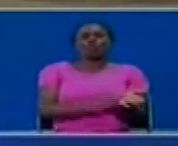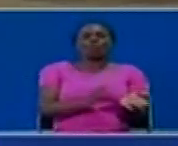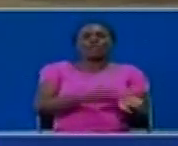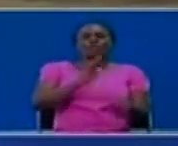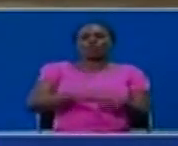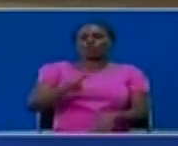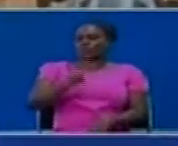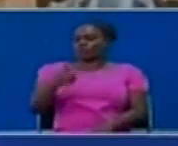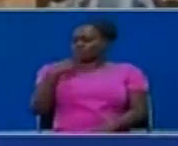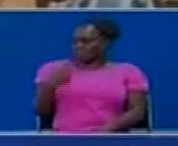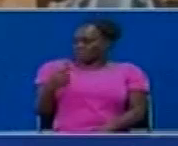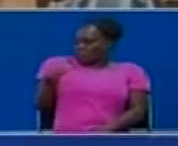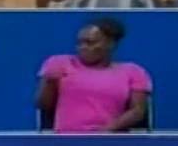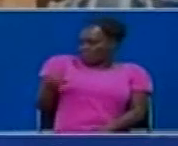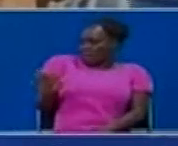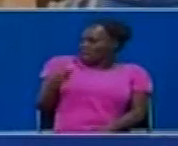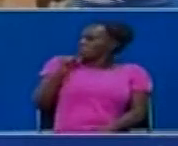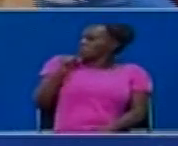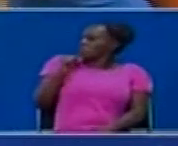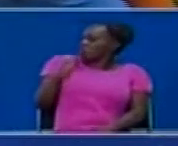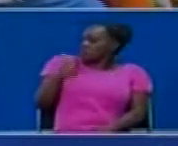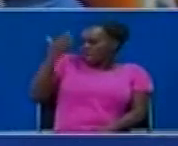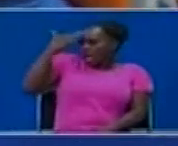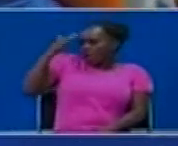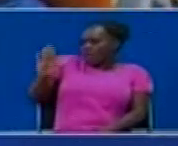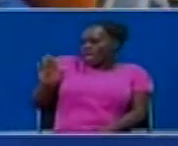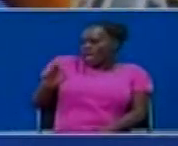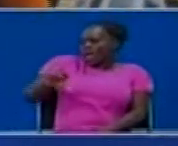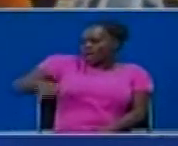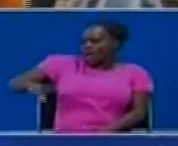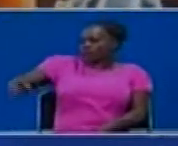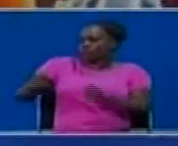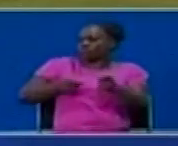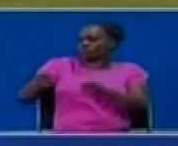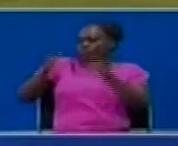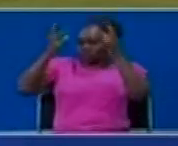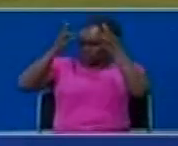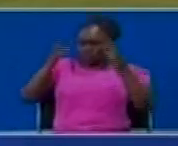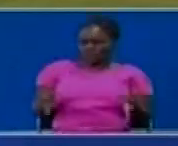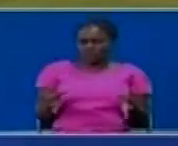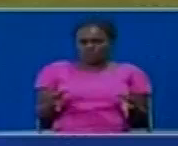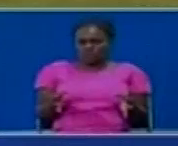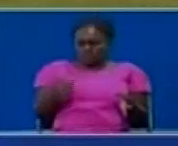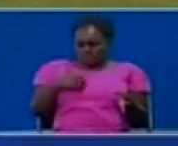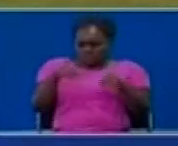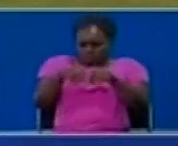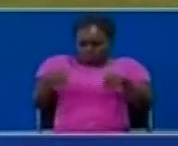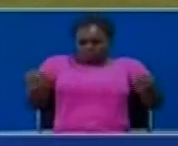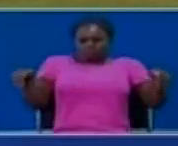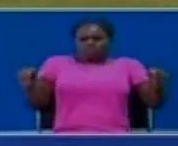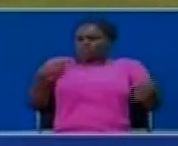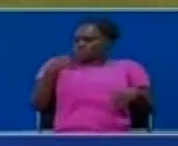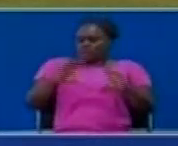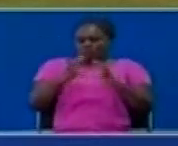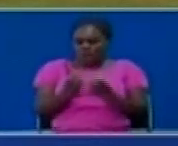queries, claiming he is not privy to key county management's decisions. I have to exonerate myself and tell the